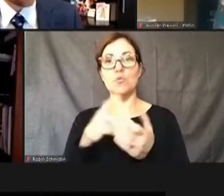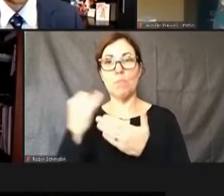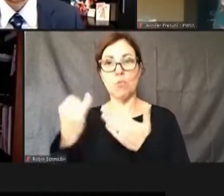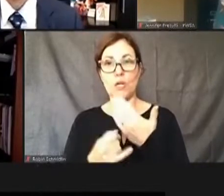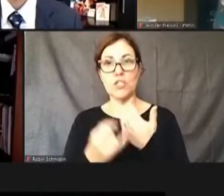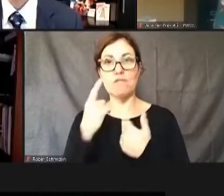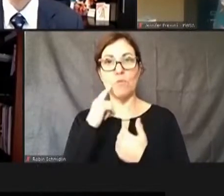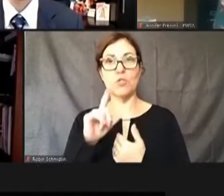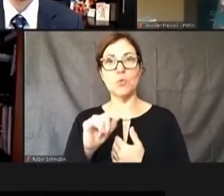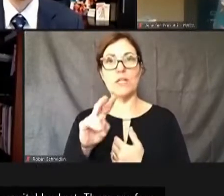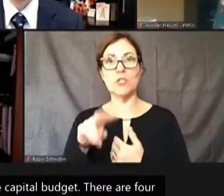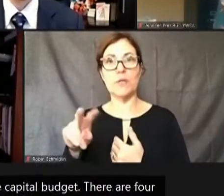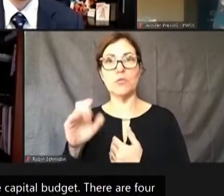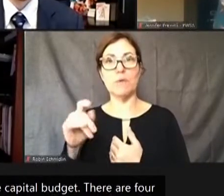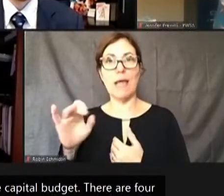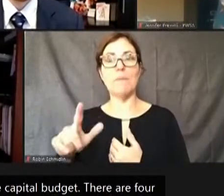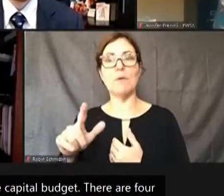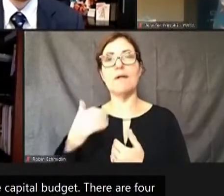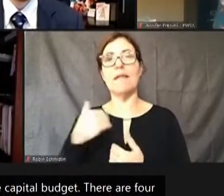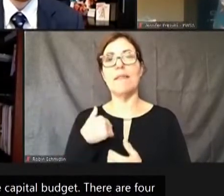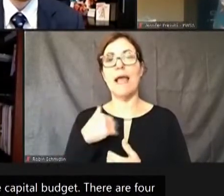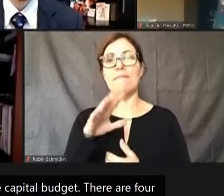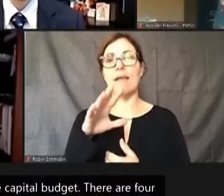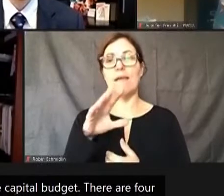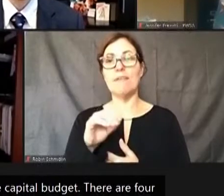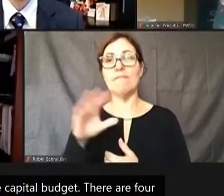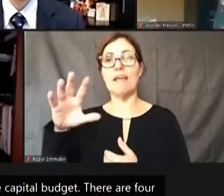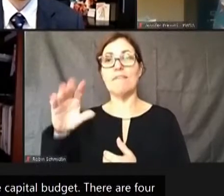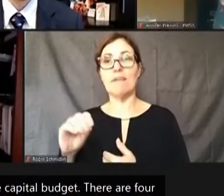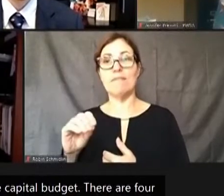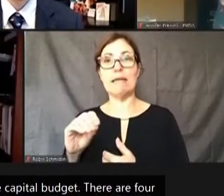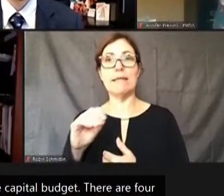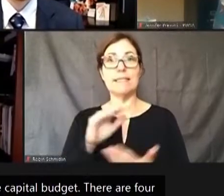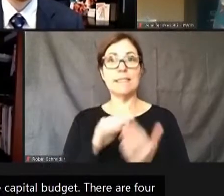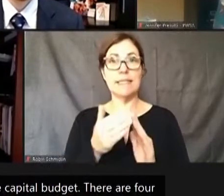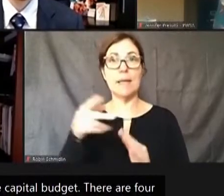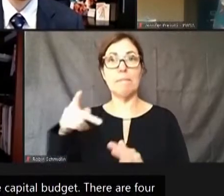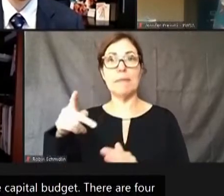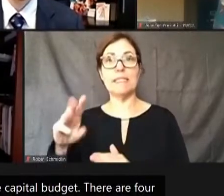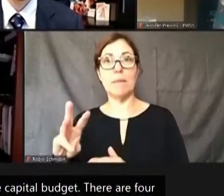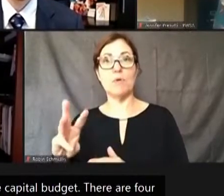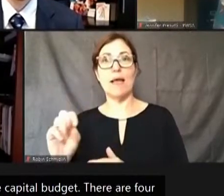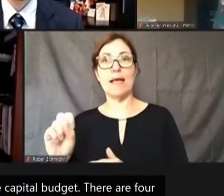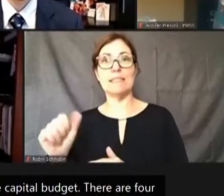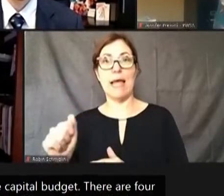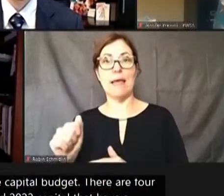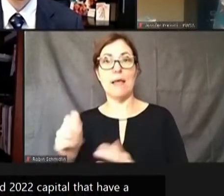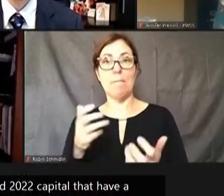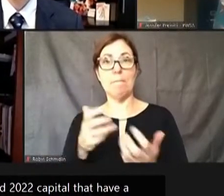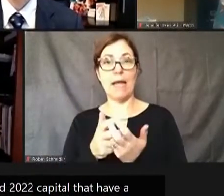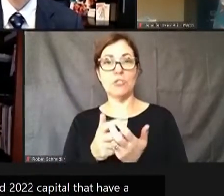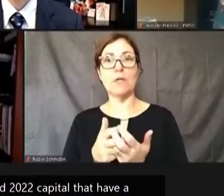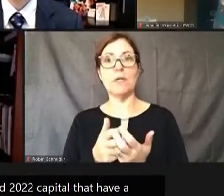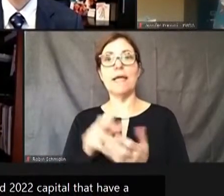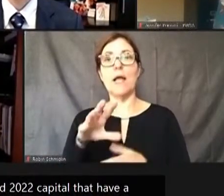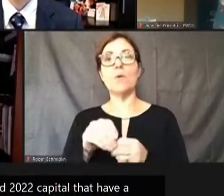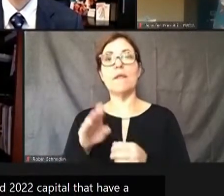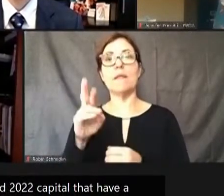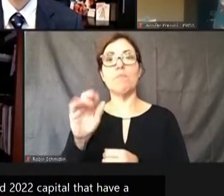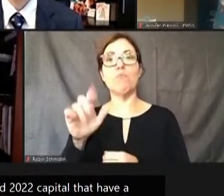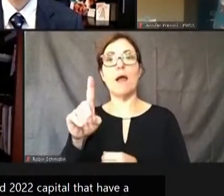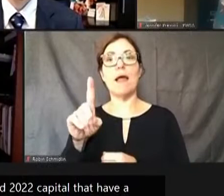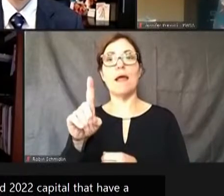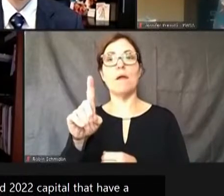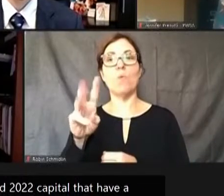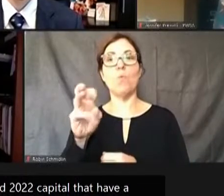have a 50-50 city PWSA match, including Braywood Way stormwater improvements, $52,000